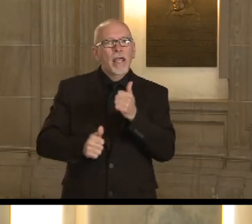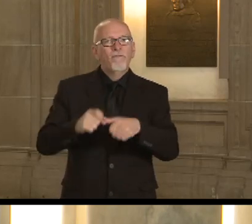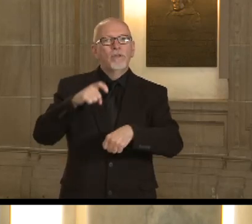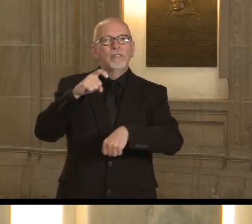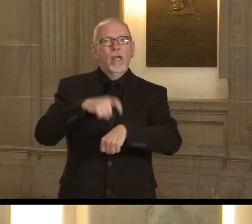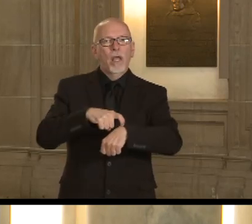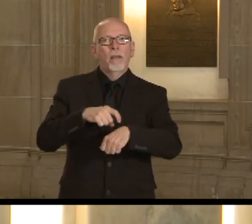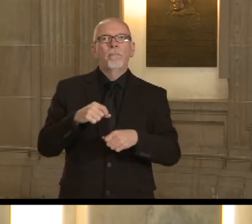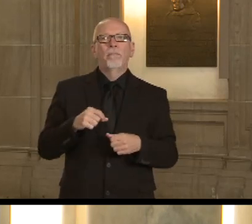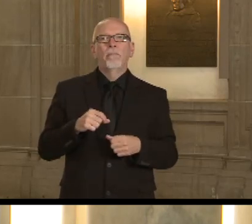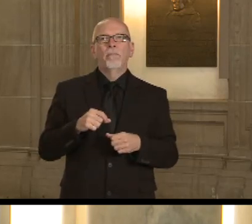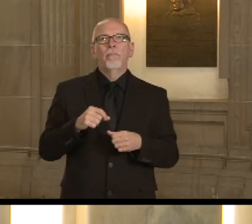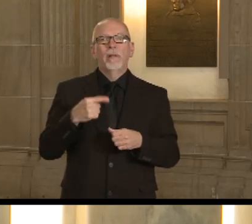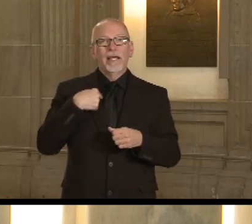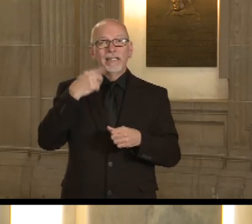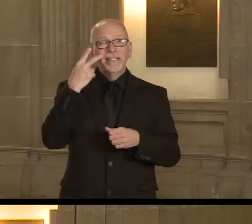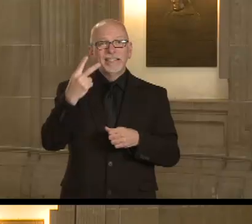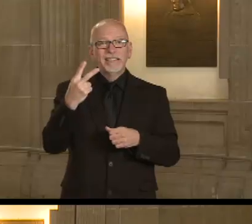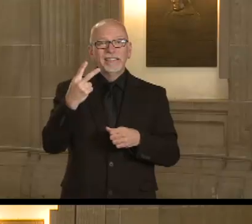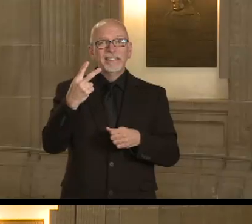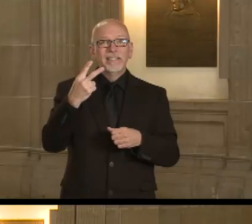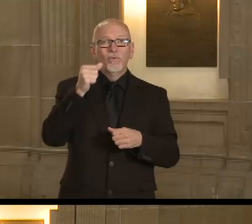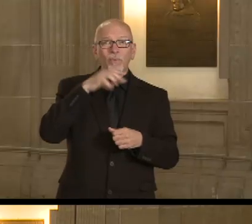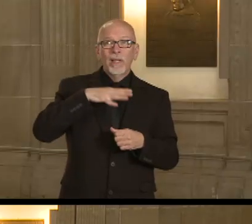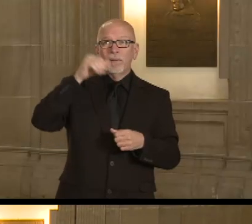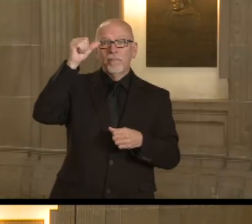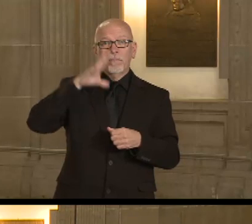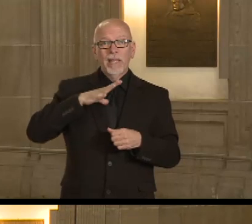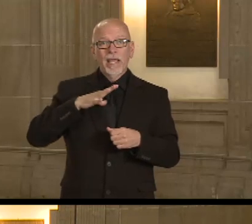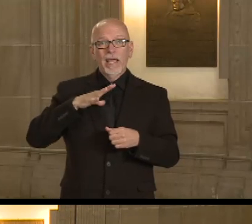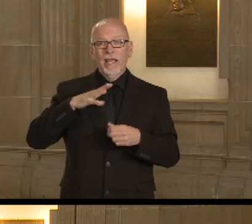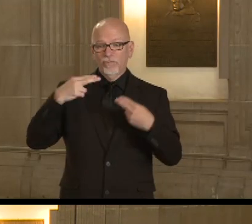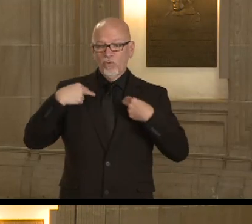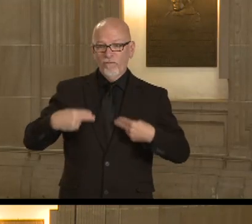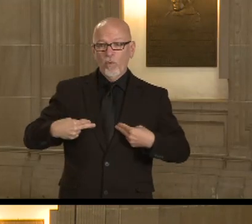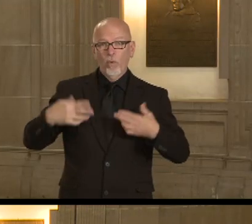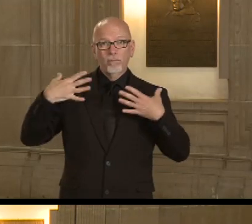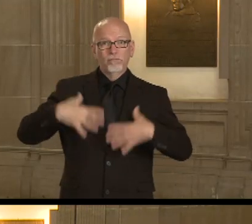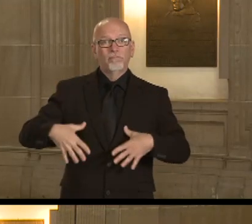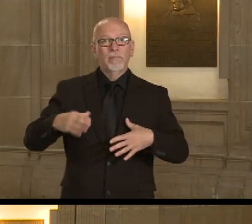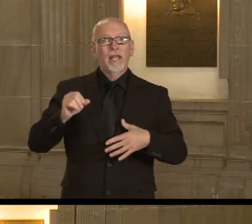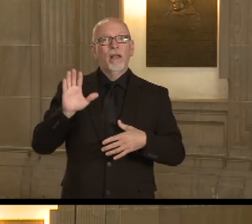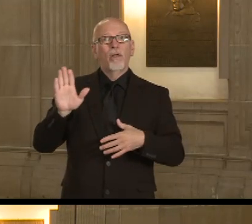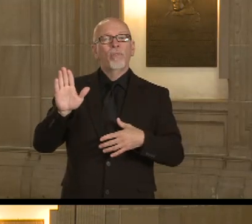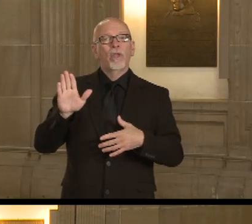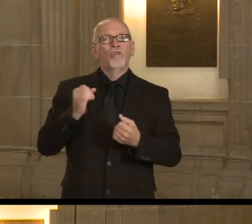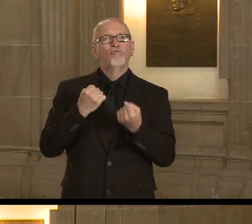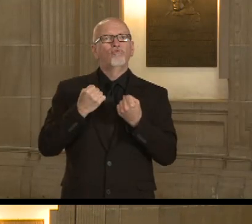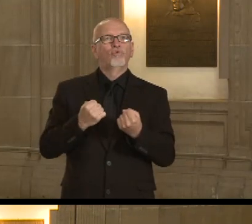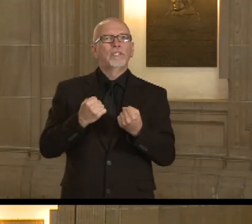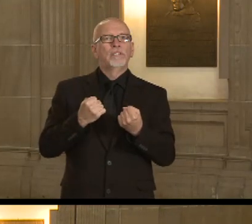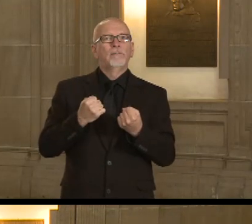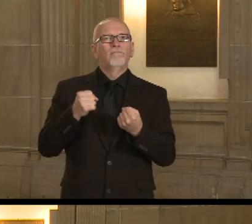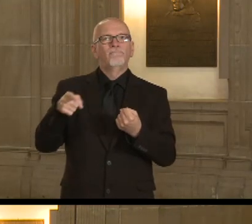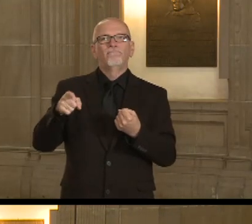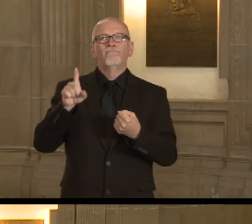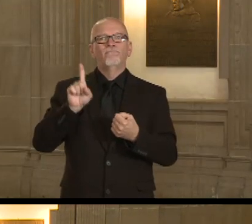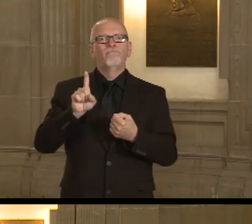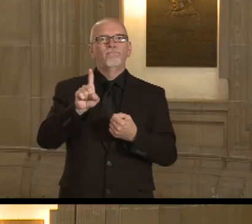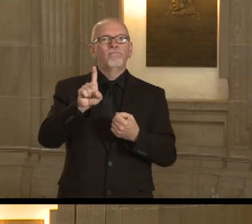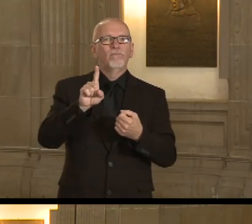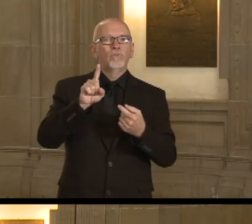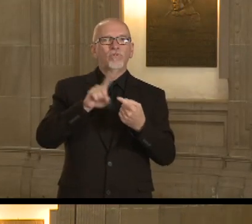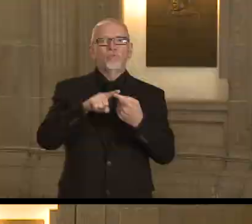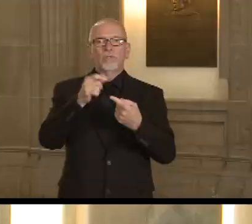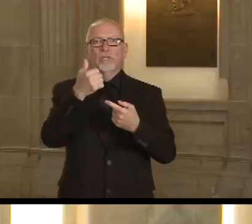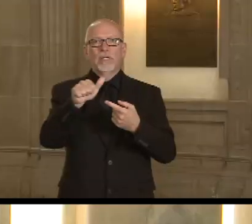time I see these women and men put this uniform on and the restraint that they exhibit in walking toward